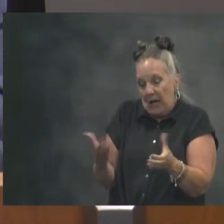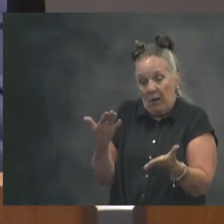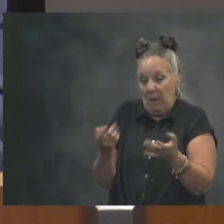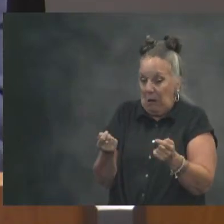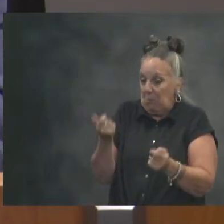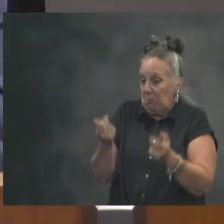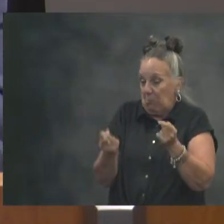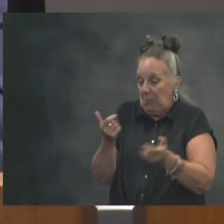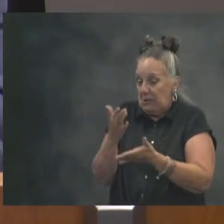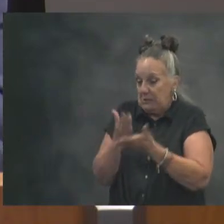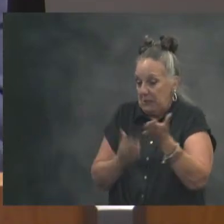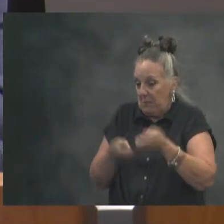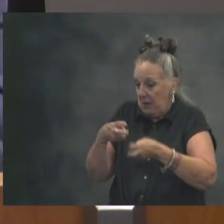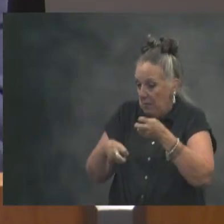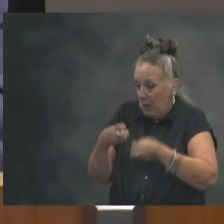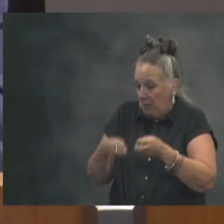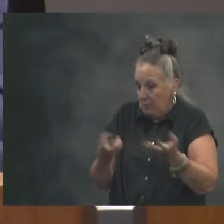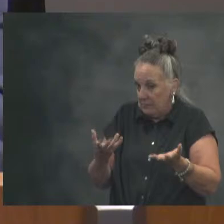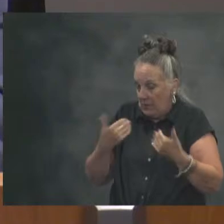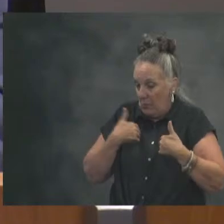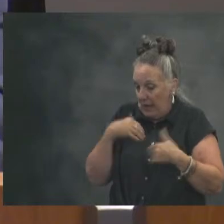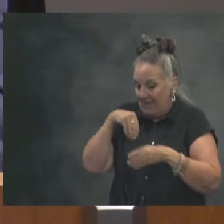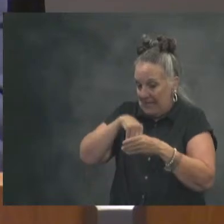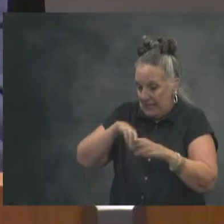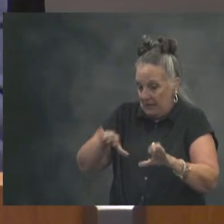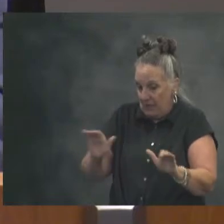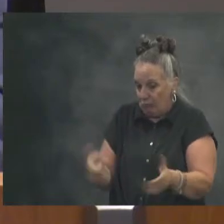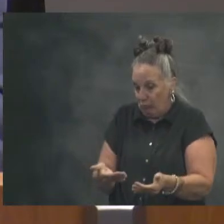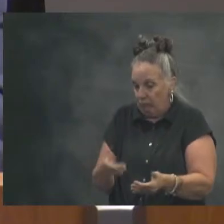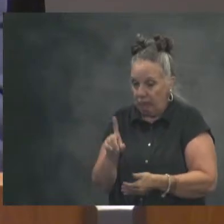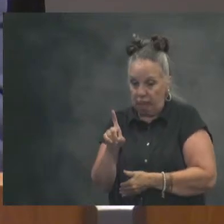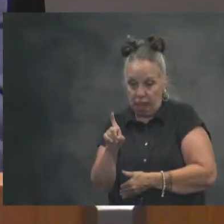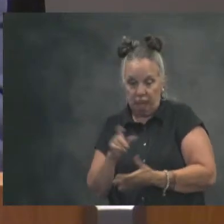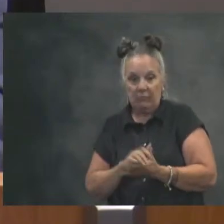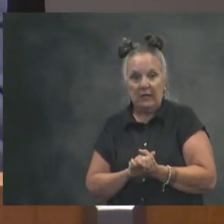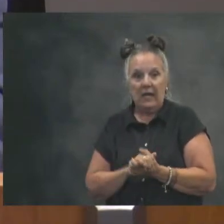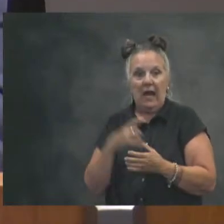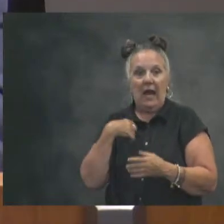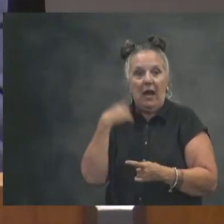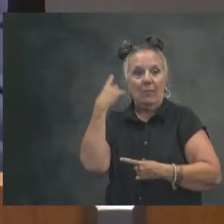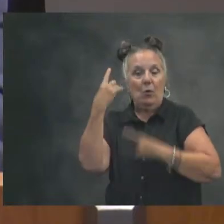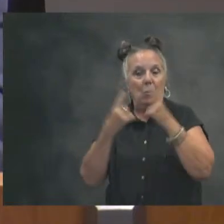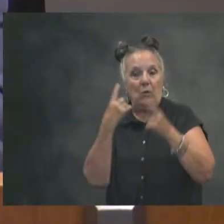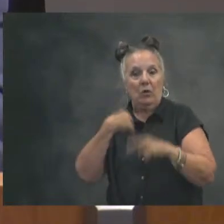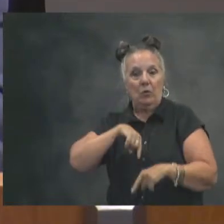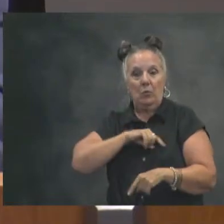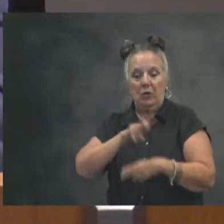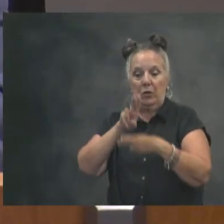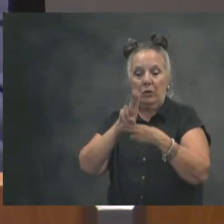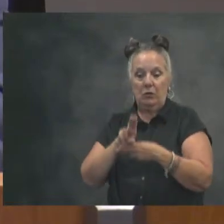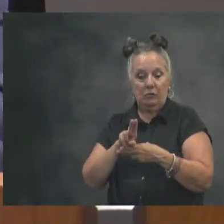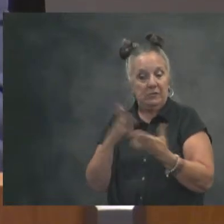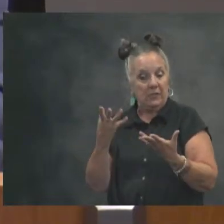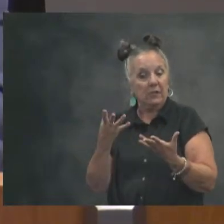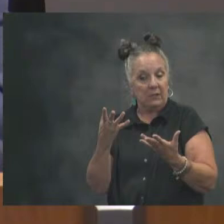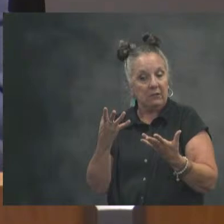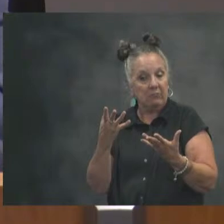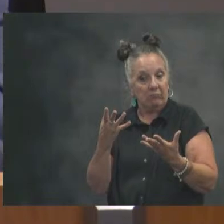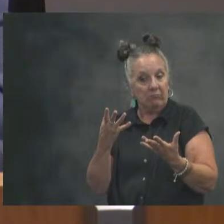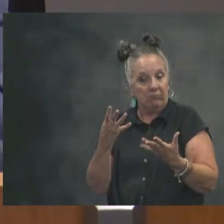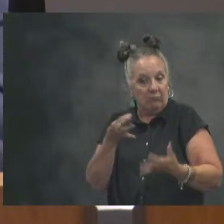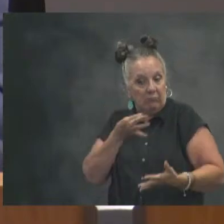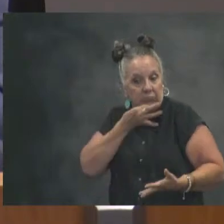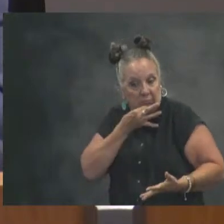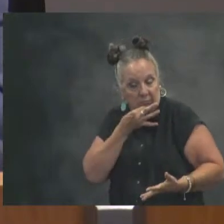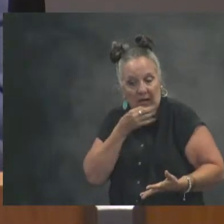an overwhelming majority of our problems. So I just wonder if we're using these efficiently. I don't have an issue